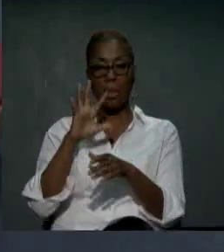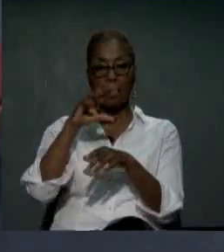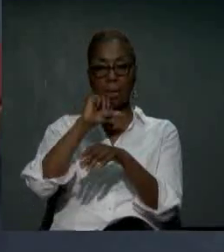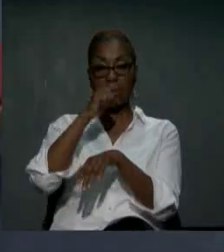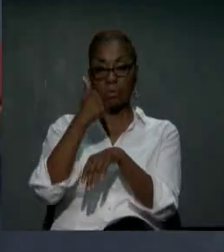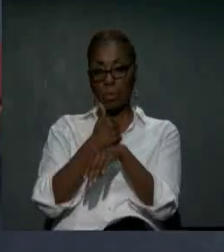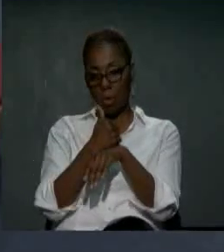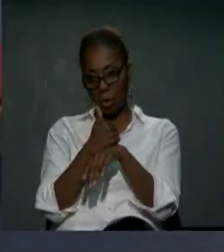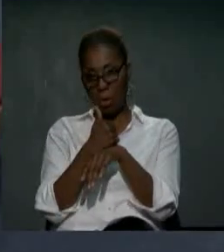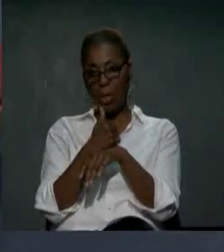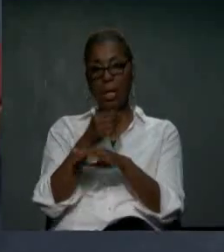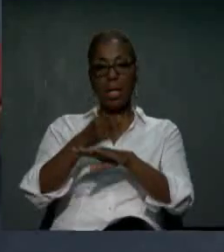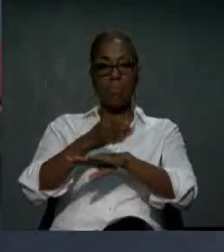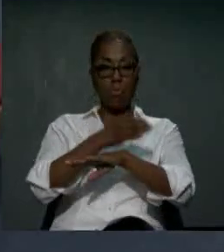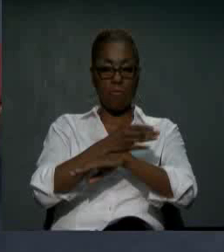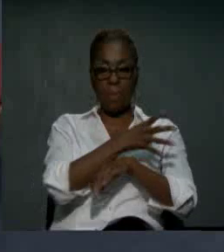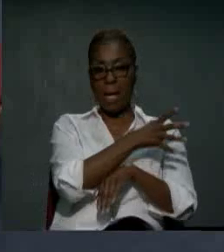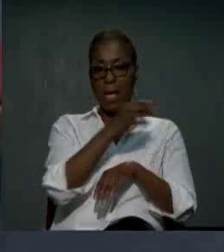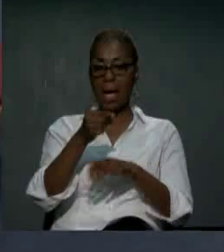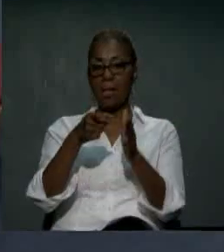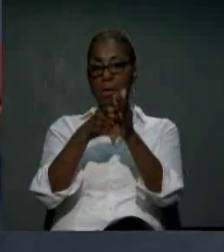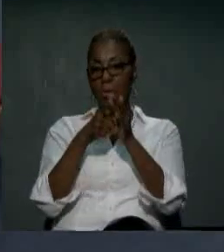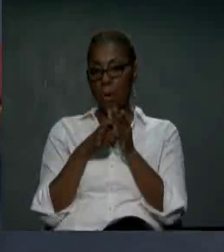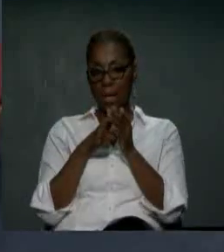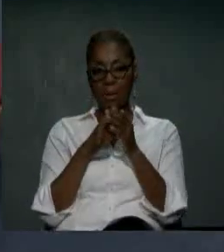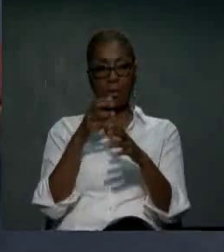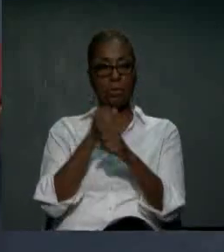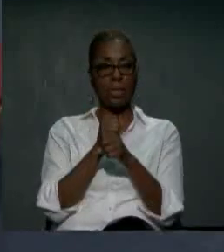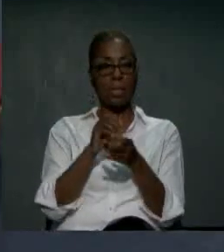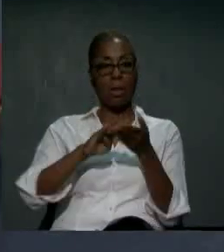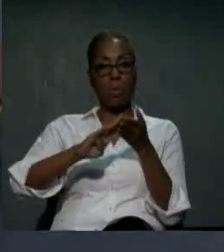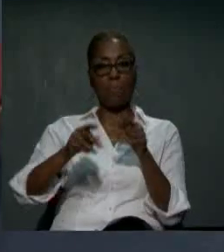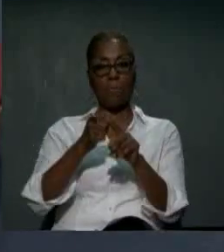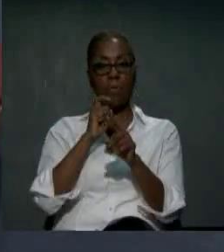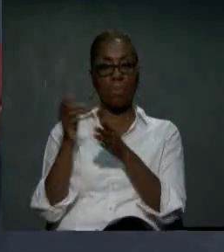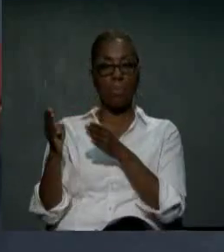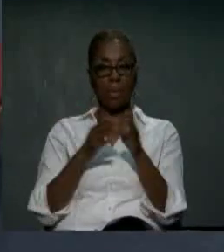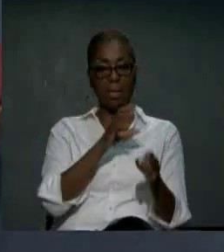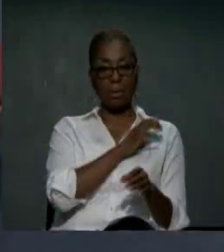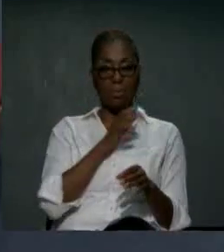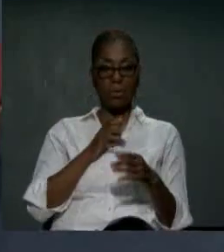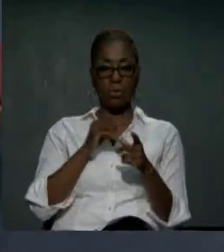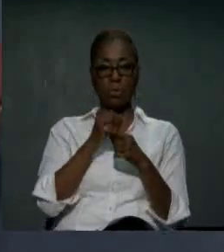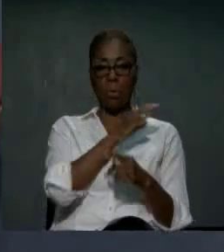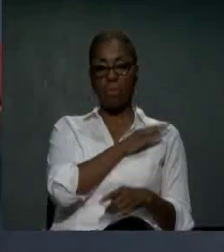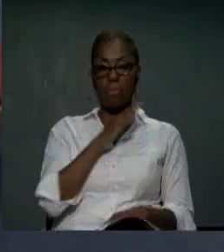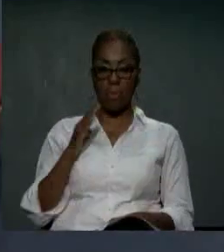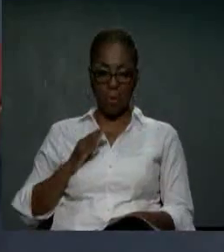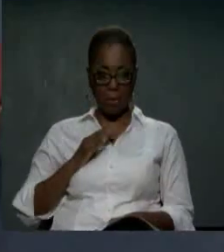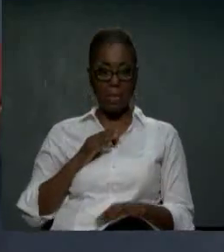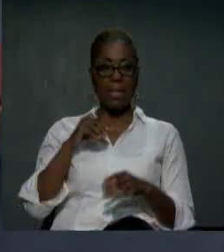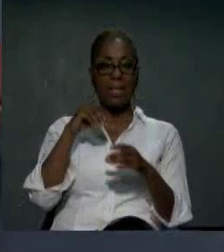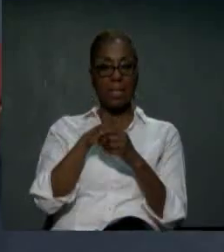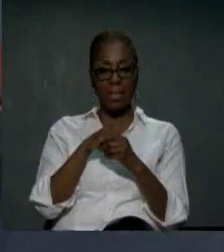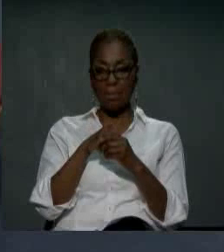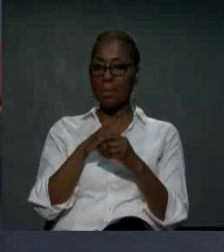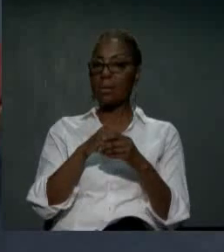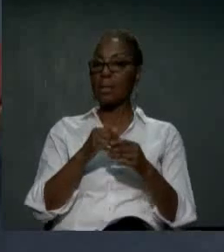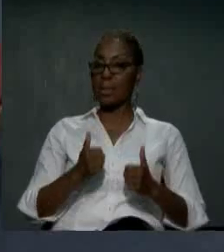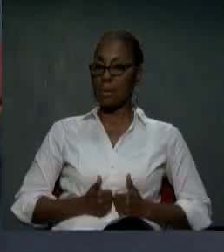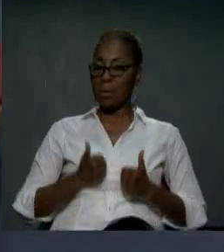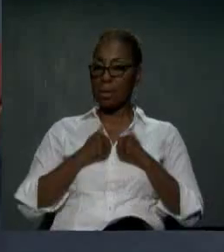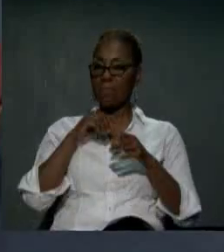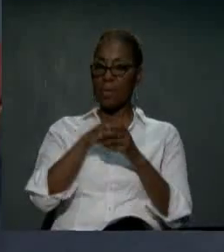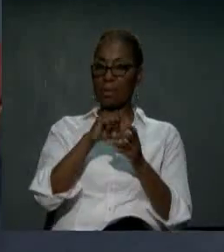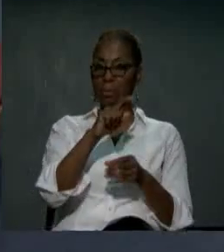boundary street improvements, nor has the applicant been required to seek a waiver of the requirements from the Planning Commission or the Board. He states within the City of Little Rock boundaries,